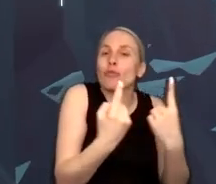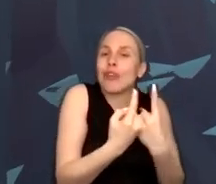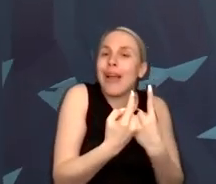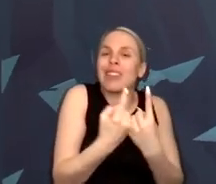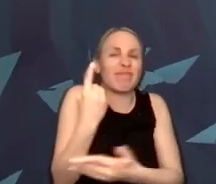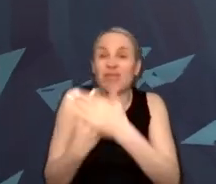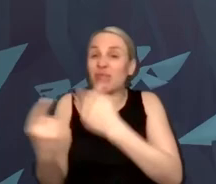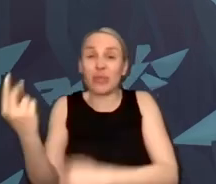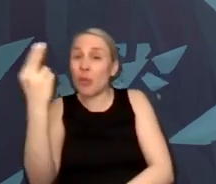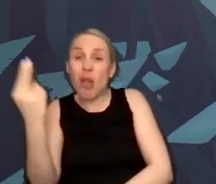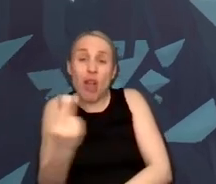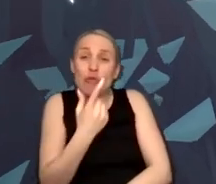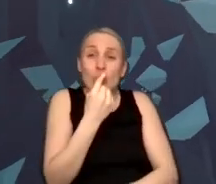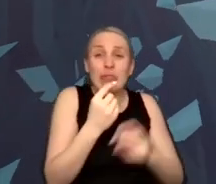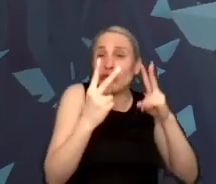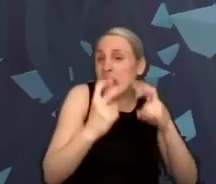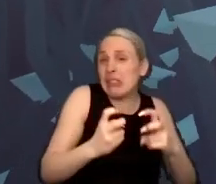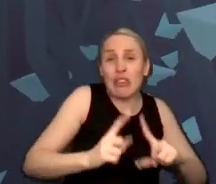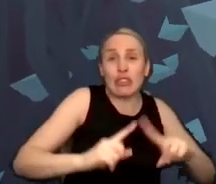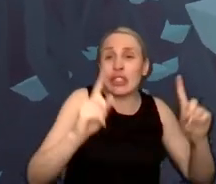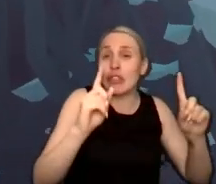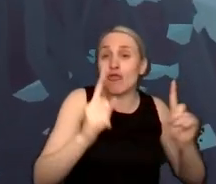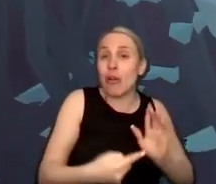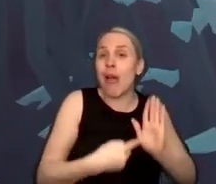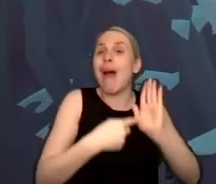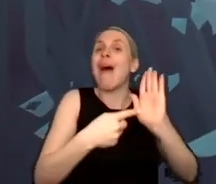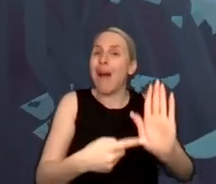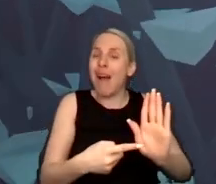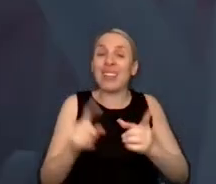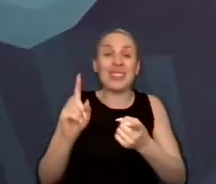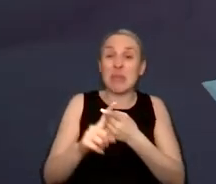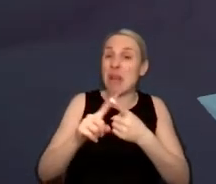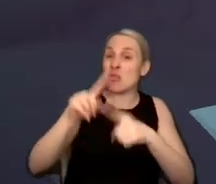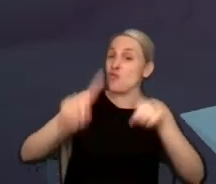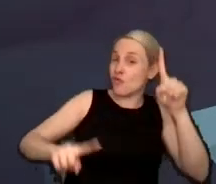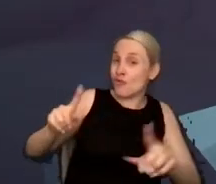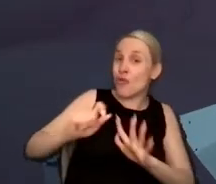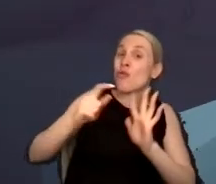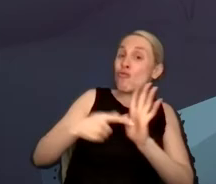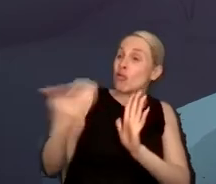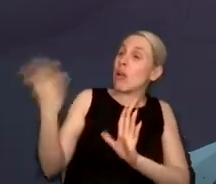Yeah, like research of any kind. I think it's really agnostic to what kind of project you could put in here.